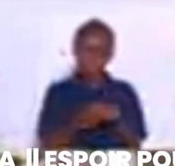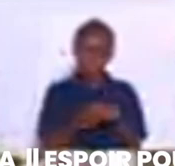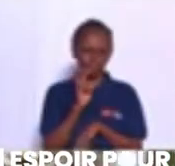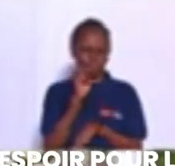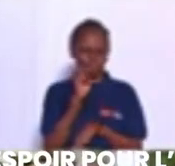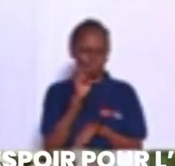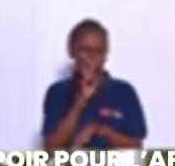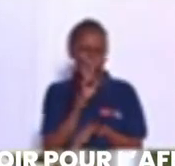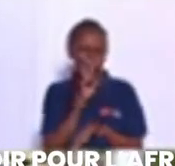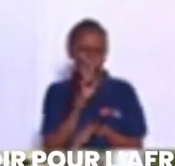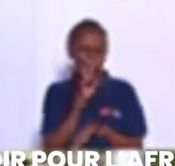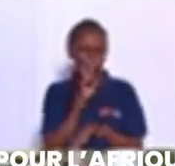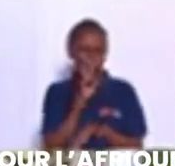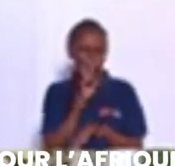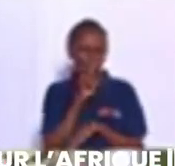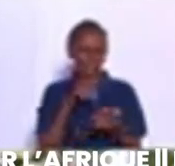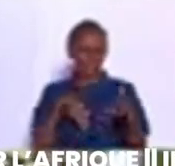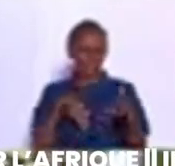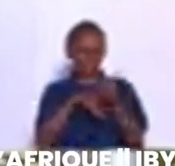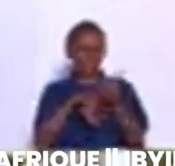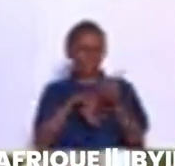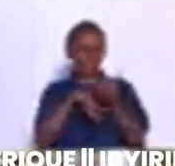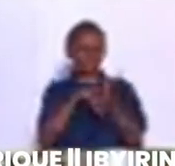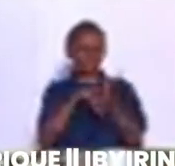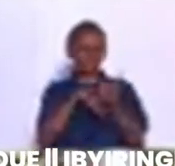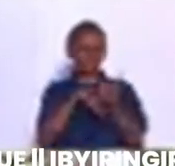watching football.